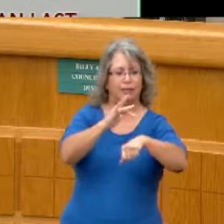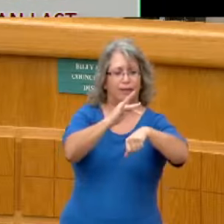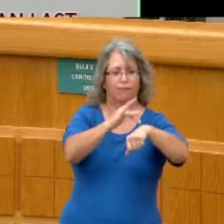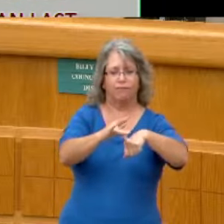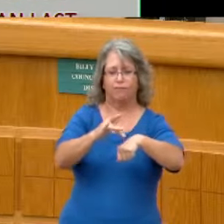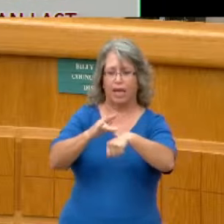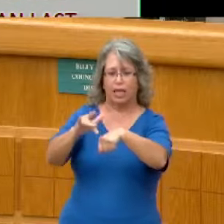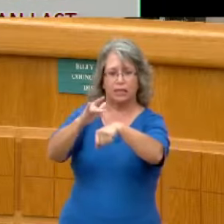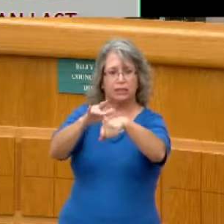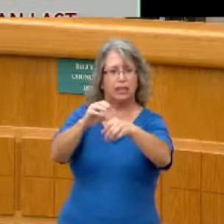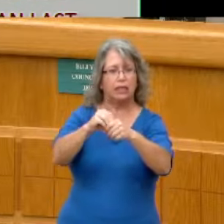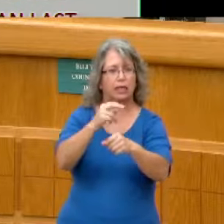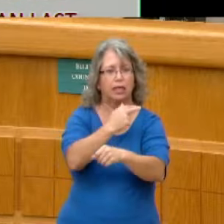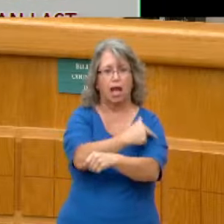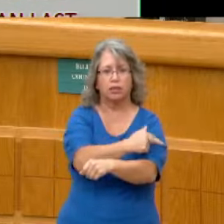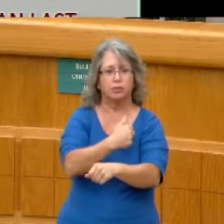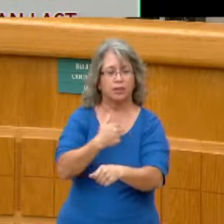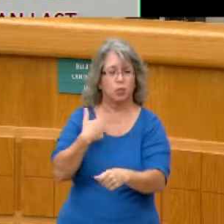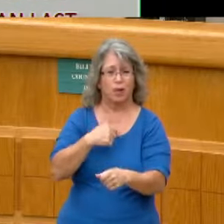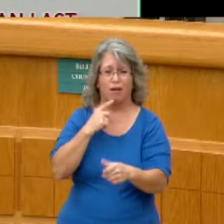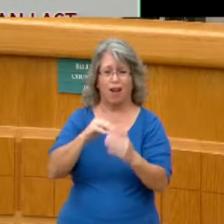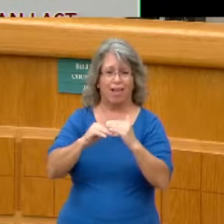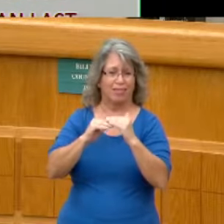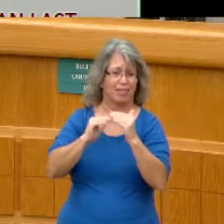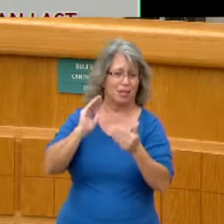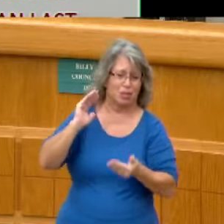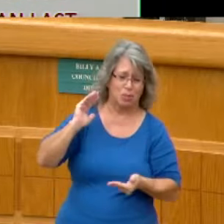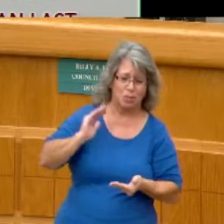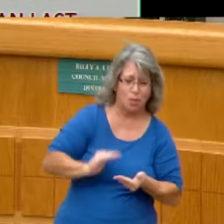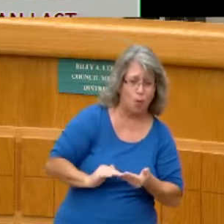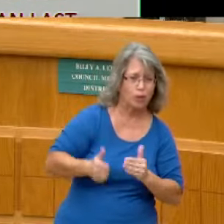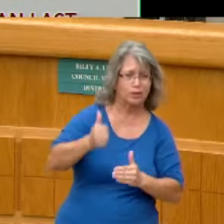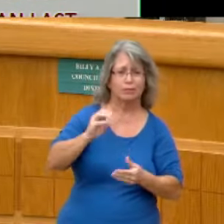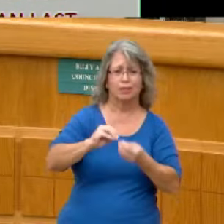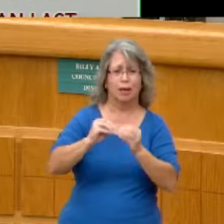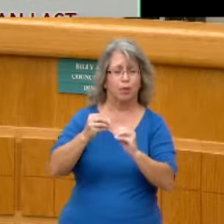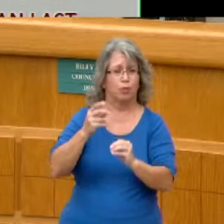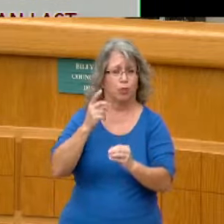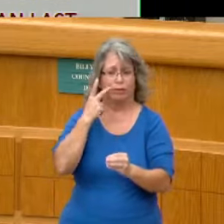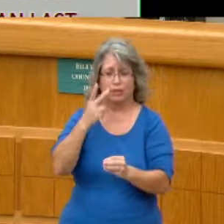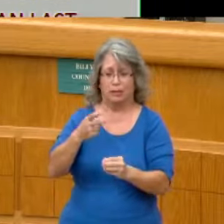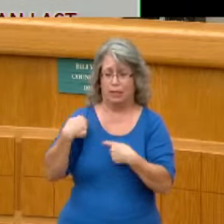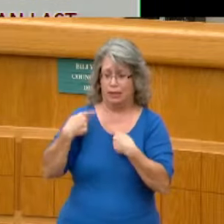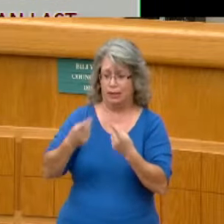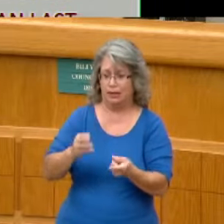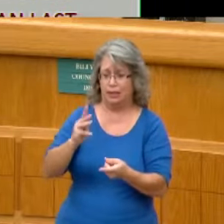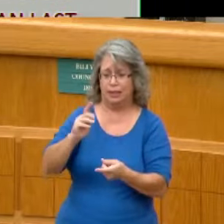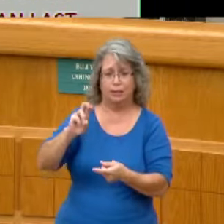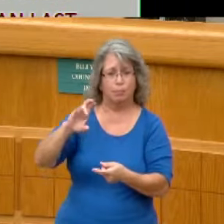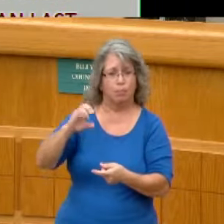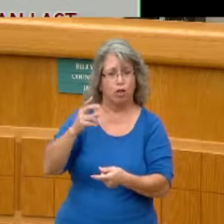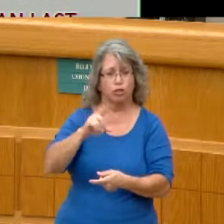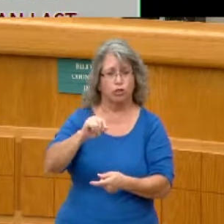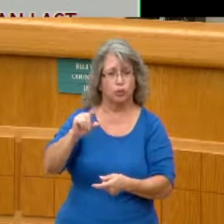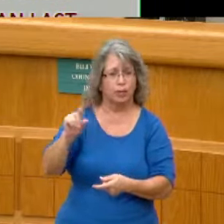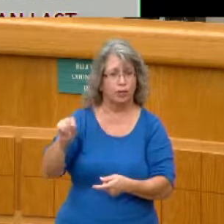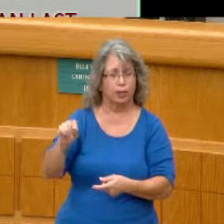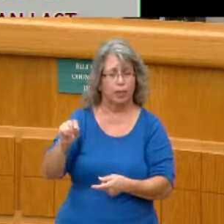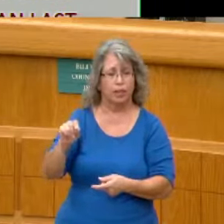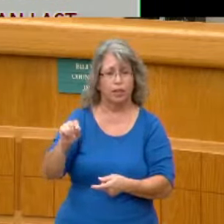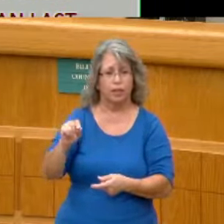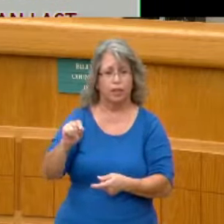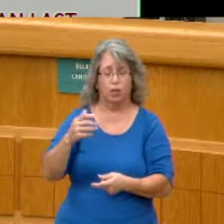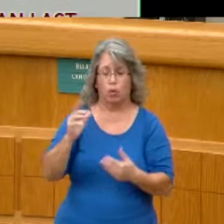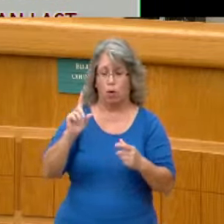we've ever seen during the pandemic. So since March of 2020, we haven't seen only